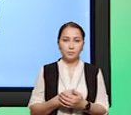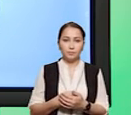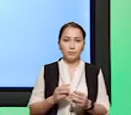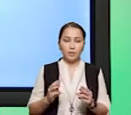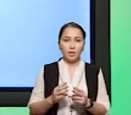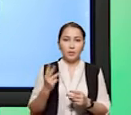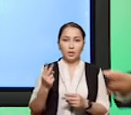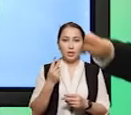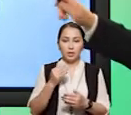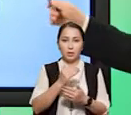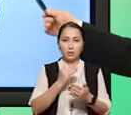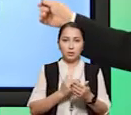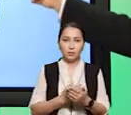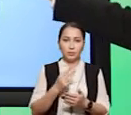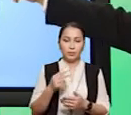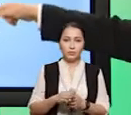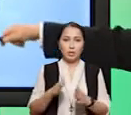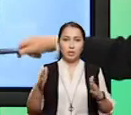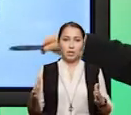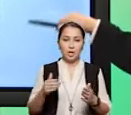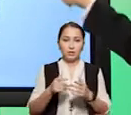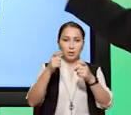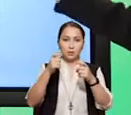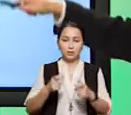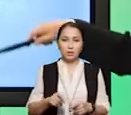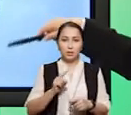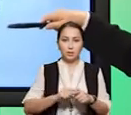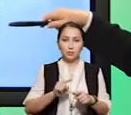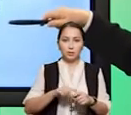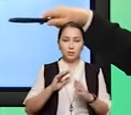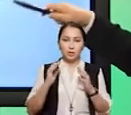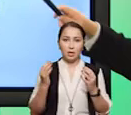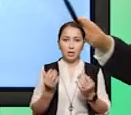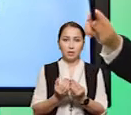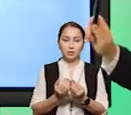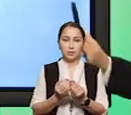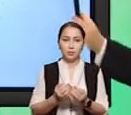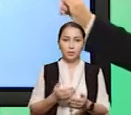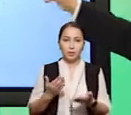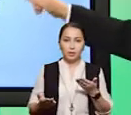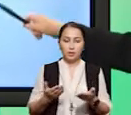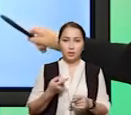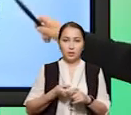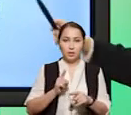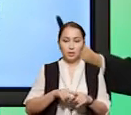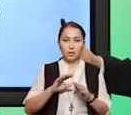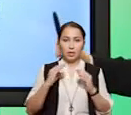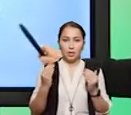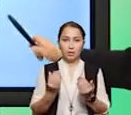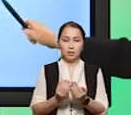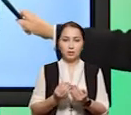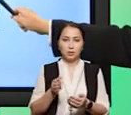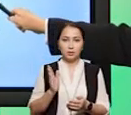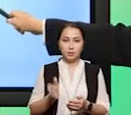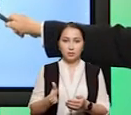Tajribaning ikkinchi qismida katta silindrni ma'lum bir tezlikda aylantiraylik. Agarda bu aylantiriladigan